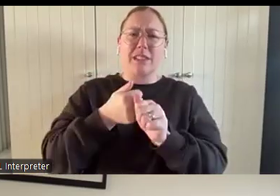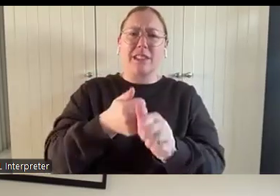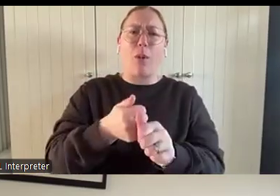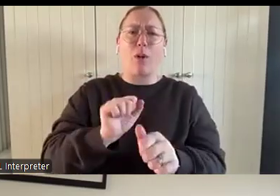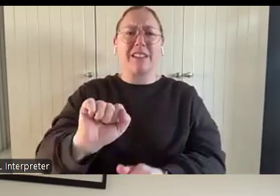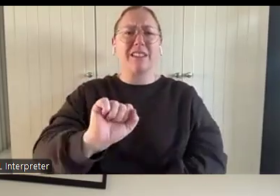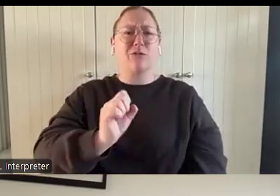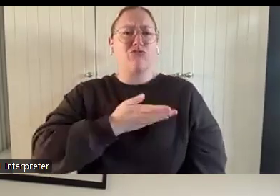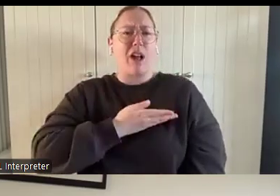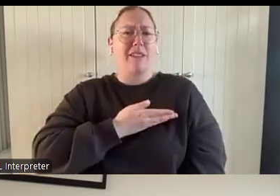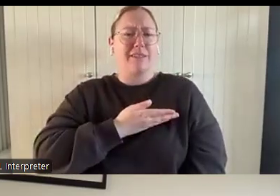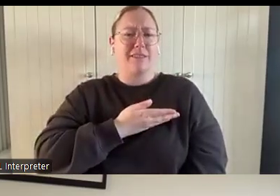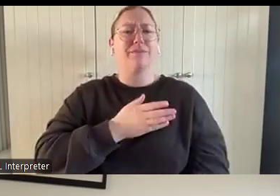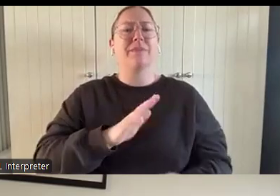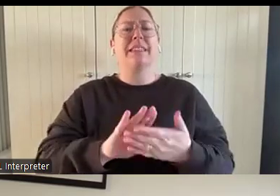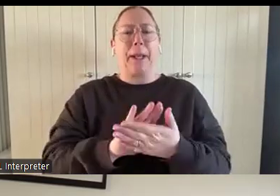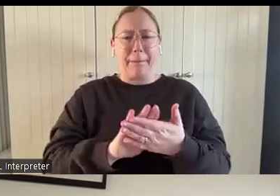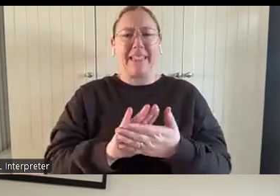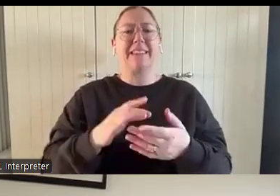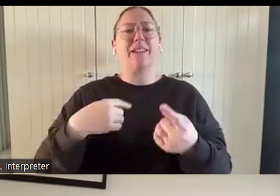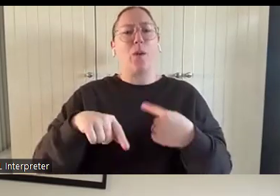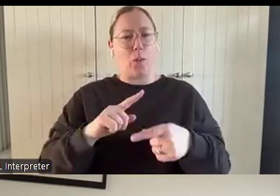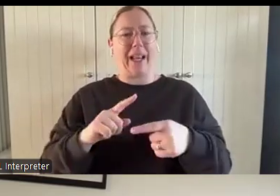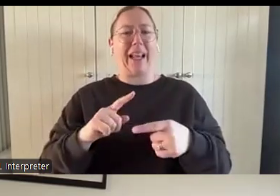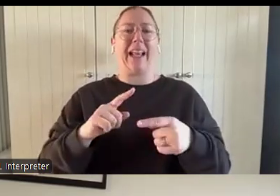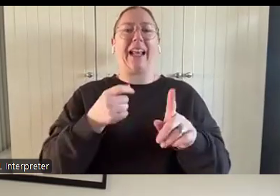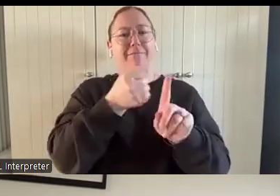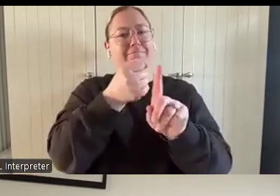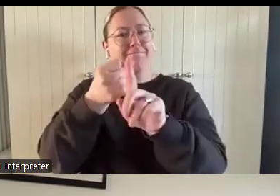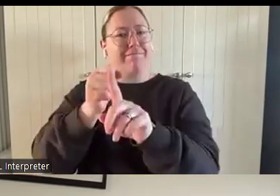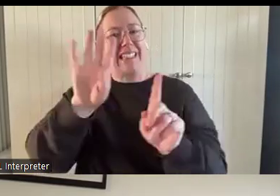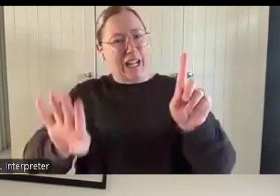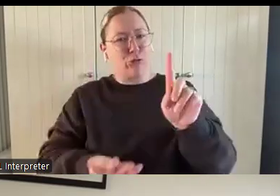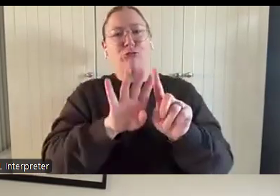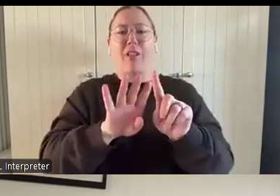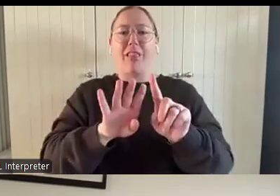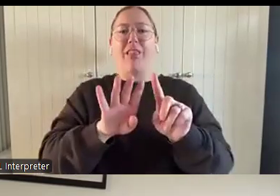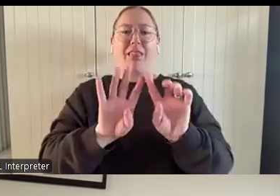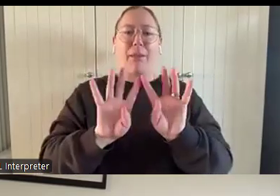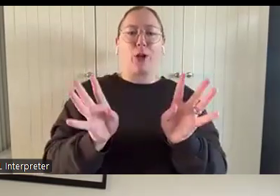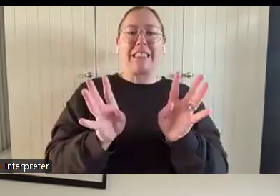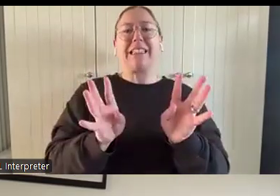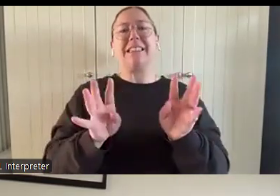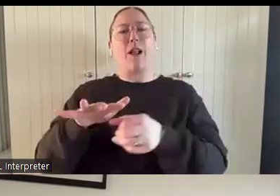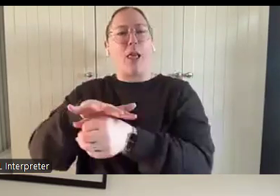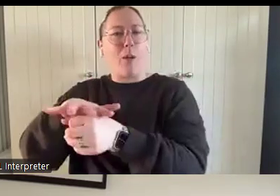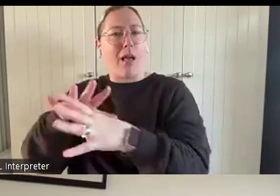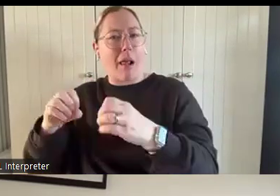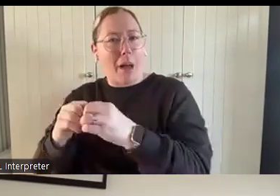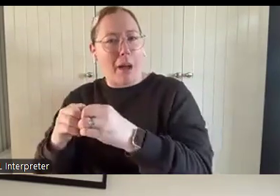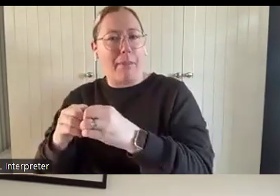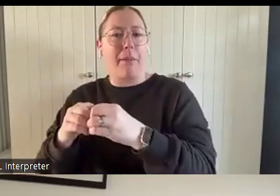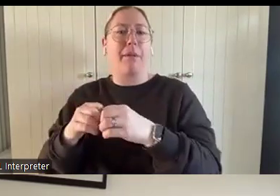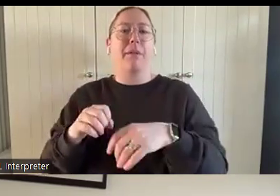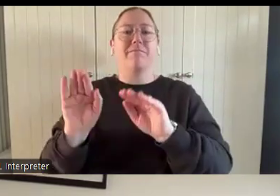governing bodies, to local clubs, and that's how we started. So basically saying, we all need help. We all belong